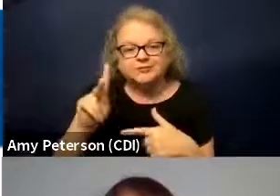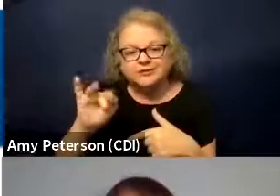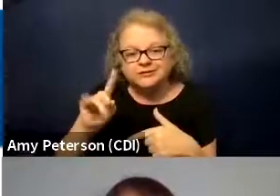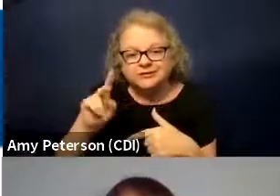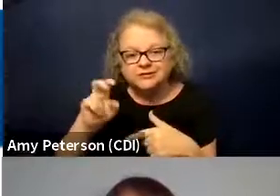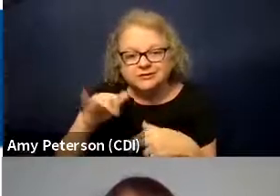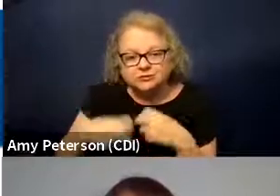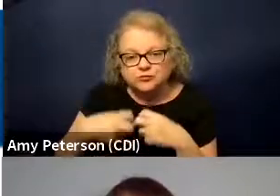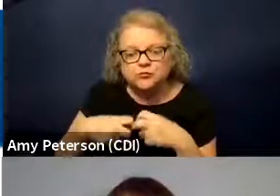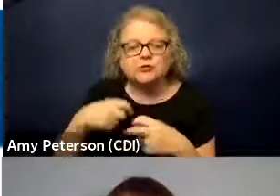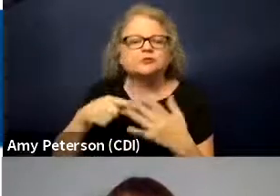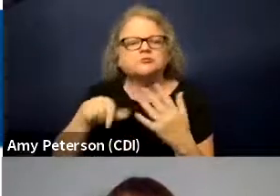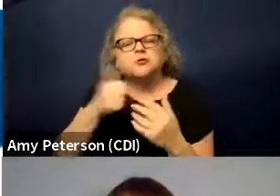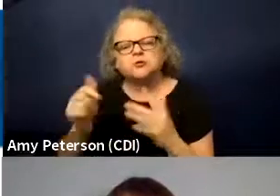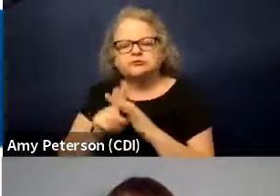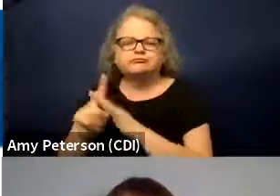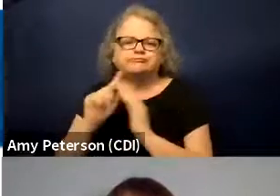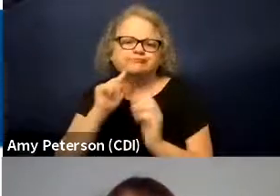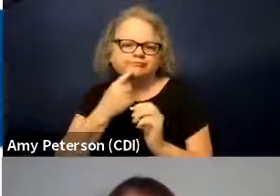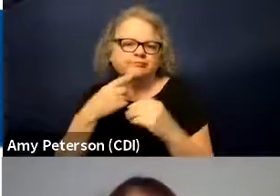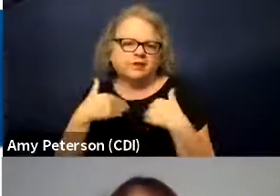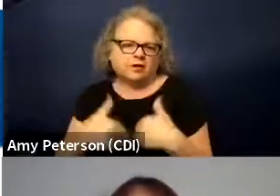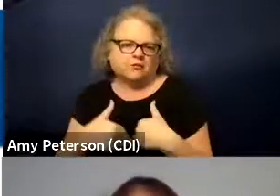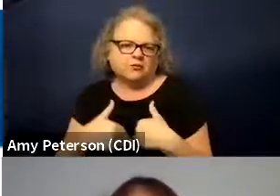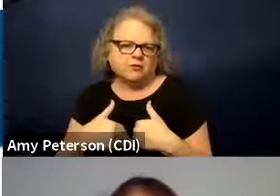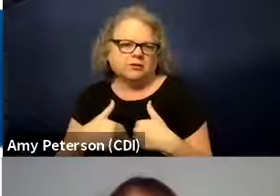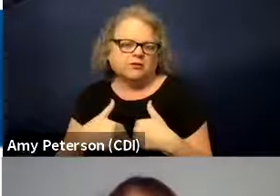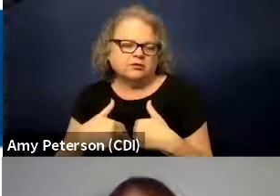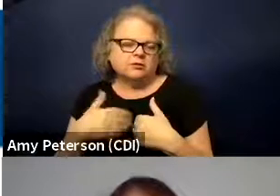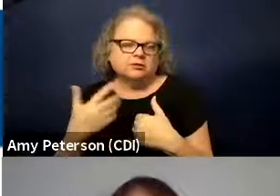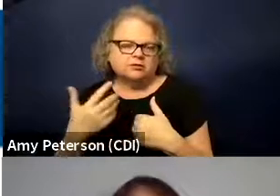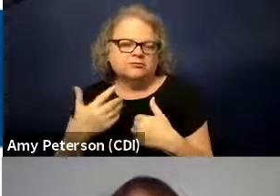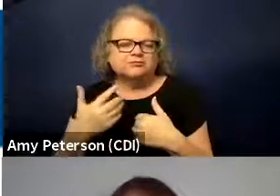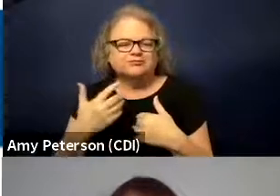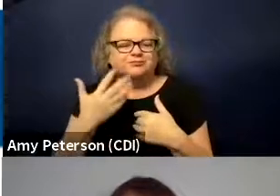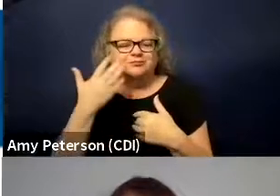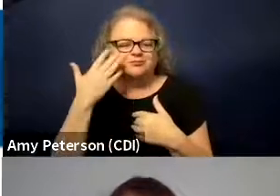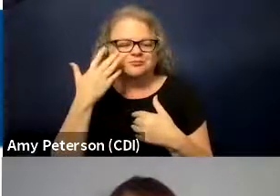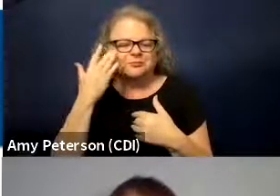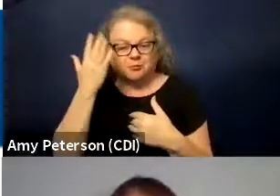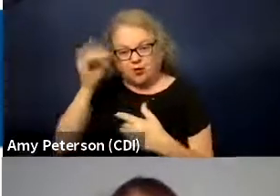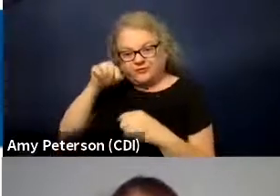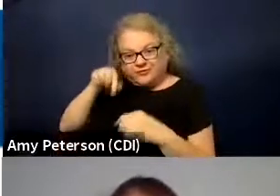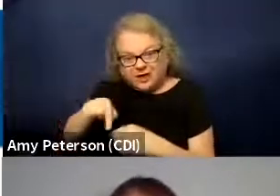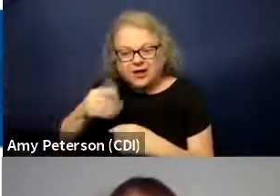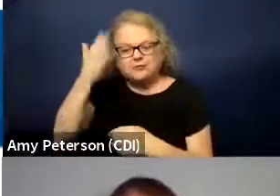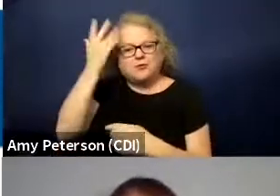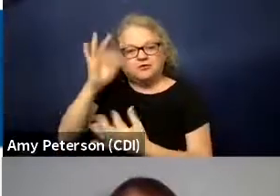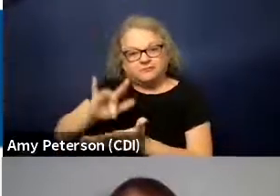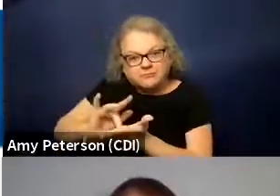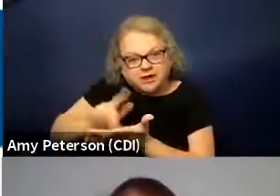weakened immune system. They might be someone who had a kidney transplant, who is now